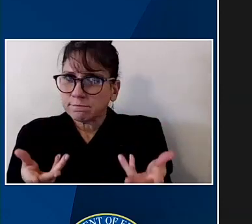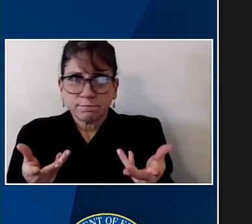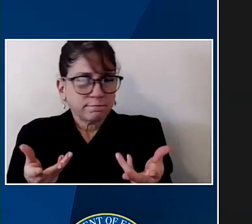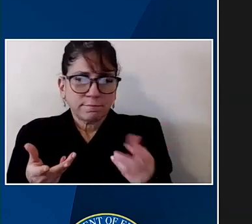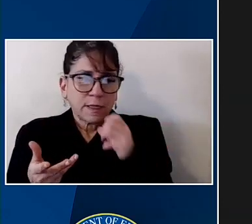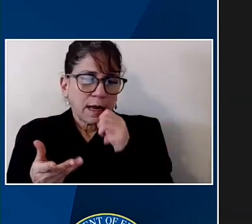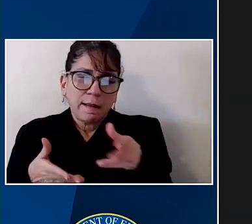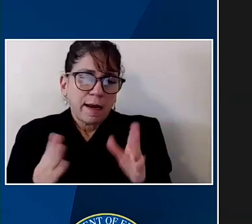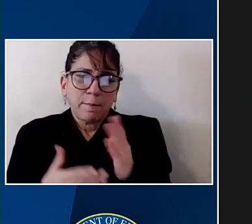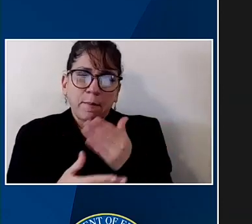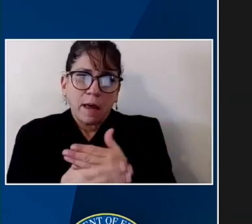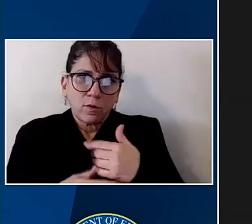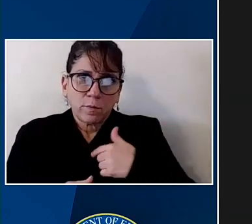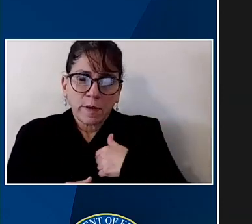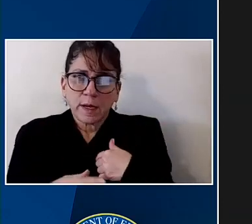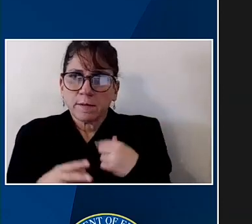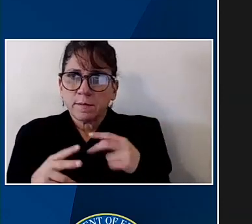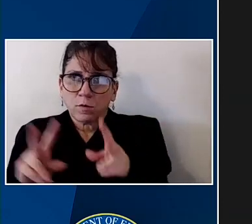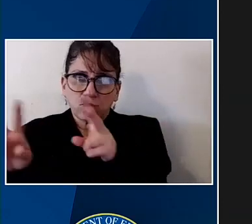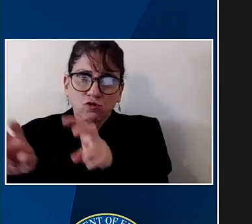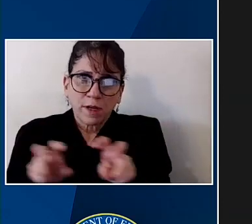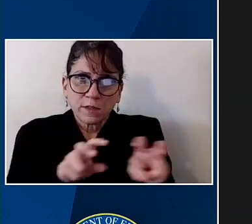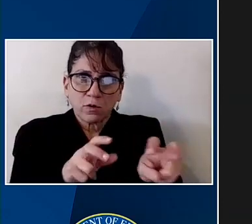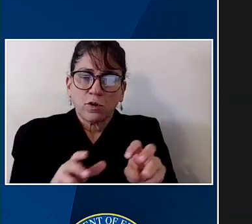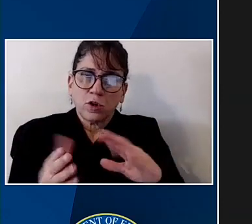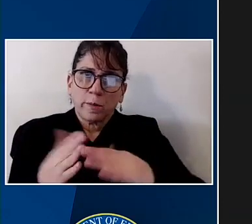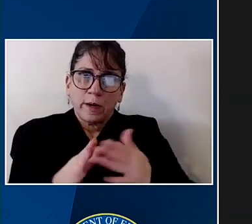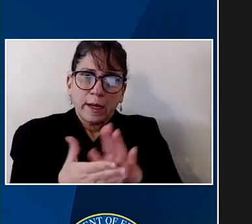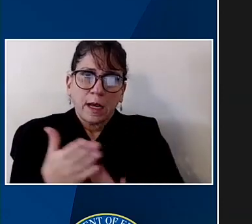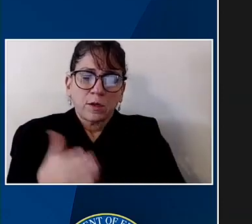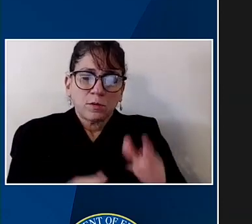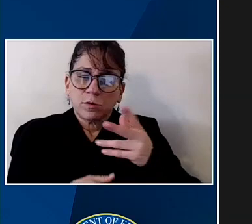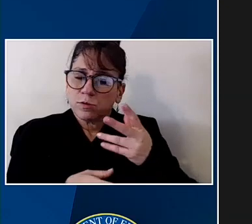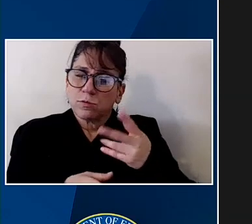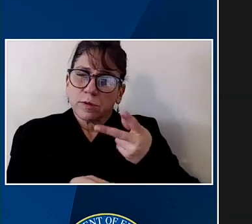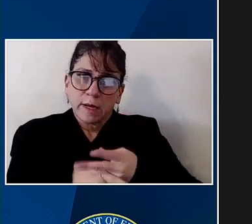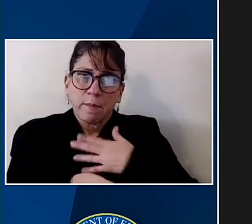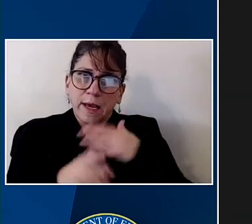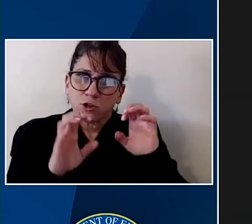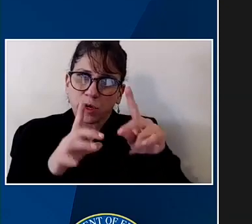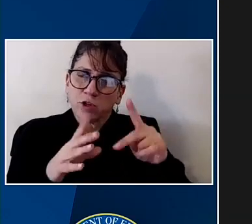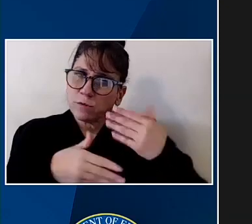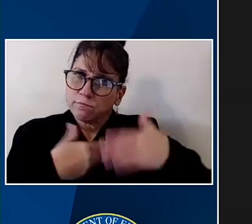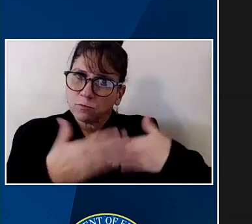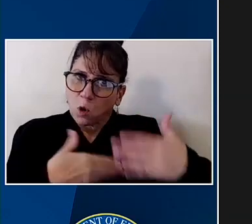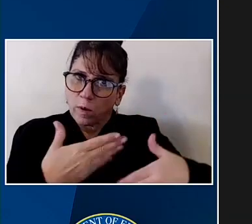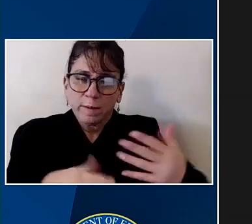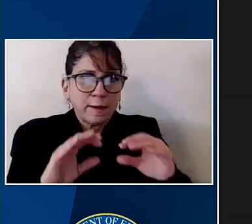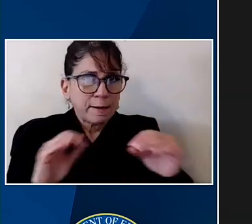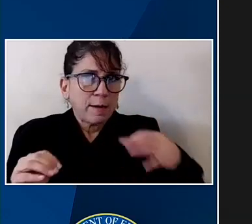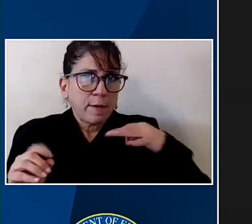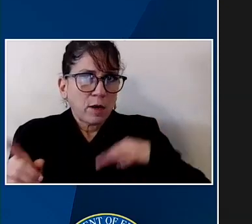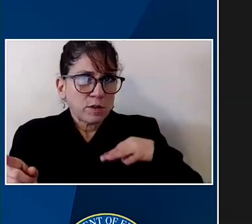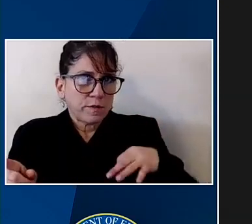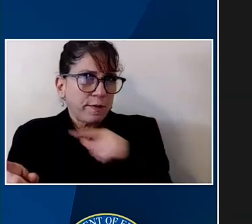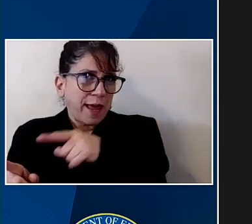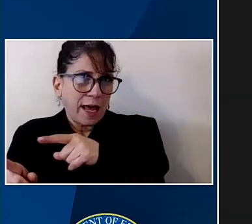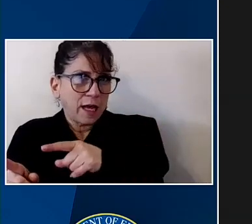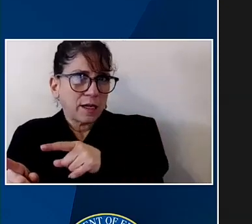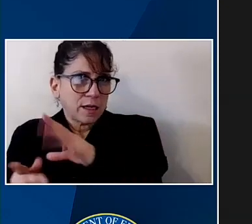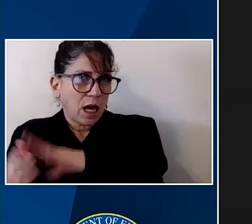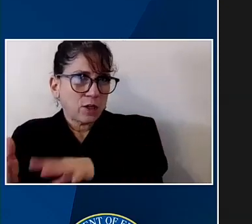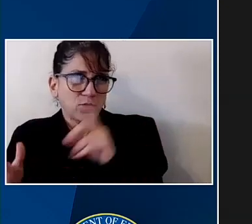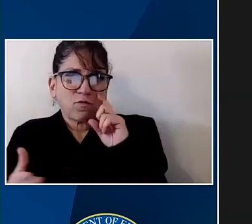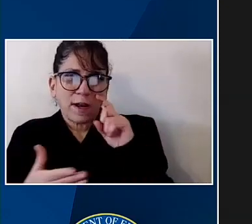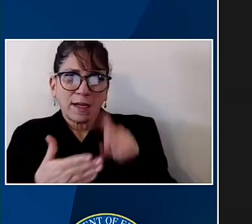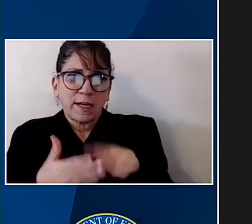me, and I looked at transferring to a community college to keep my education on track, but none of my credits from Brown-Mackey were recognized